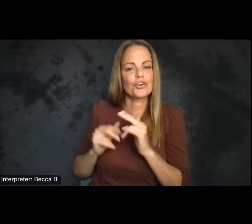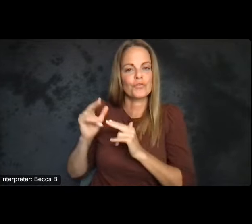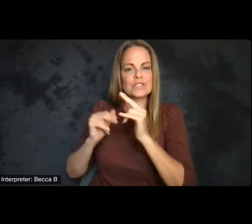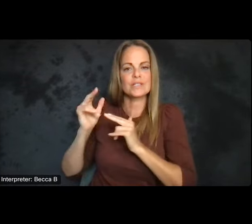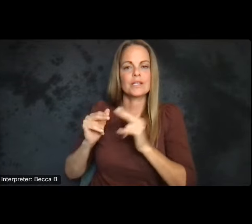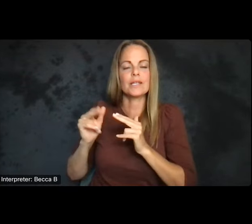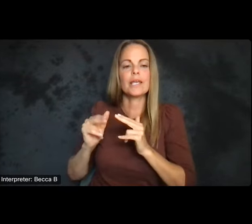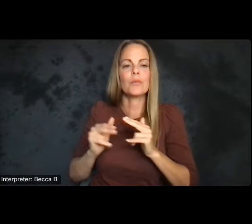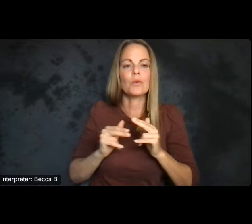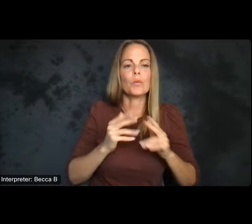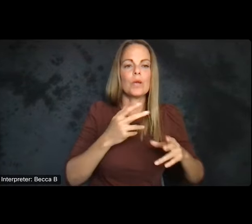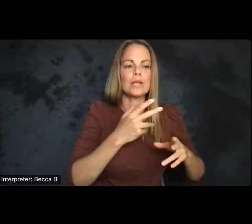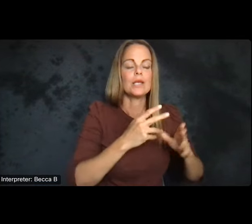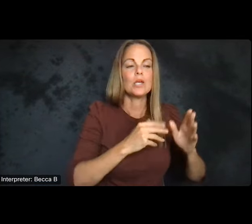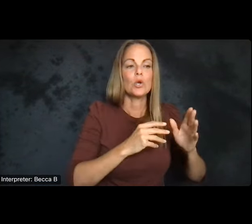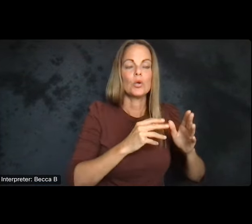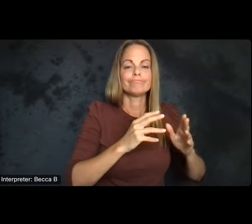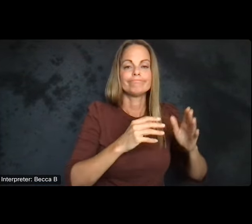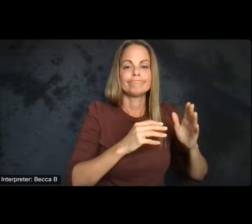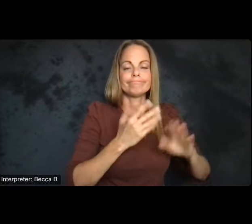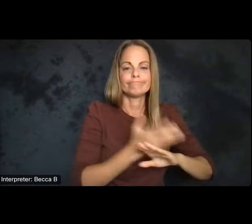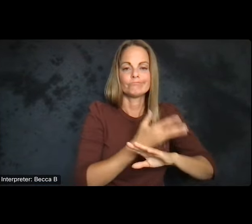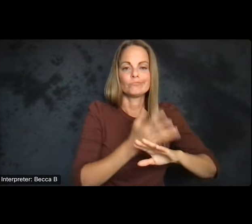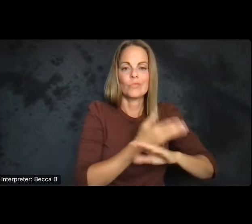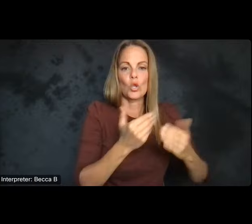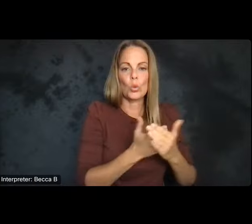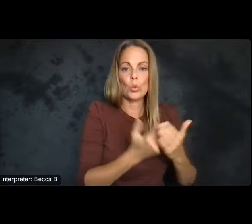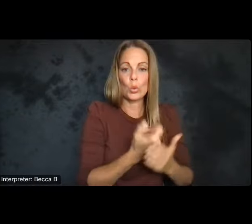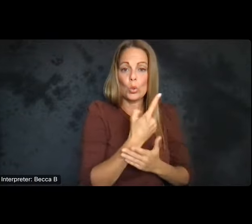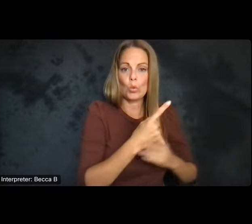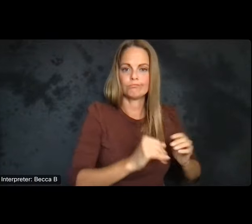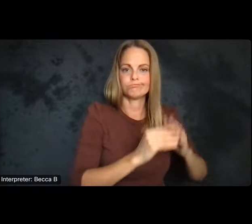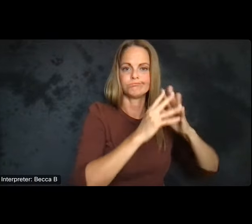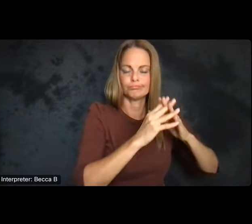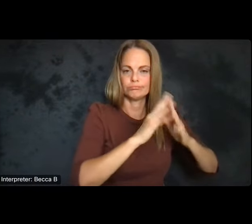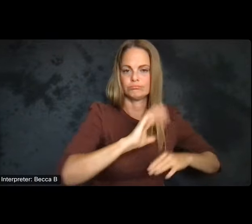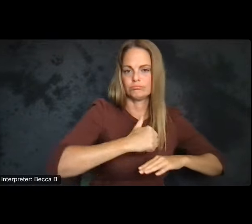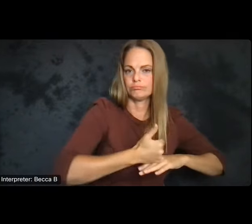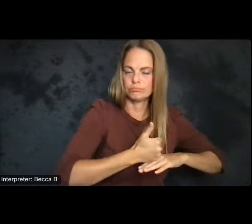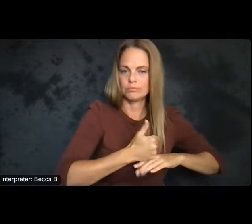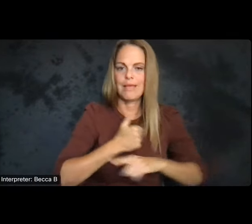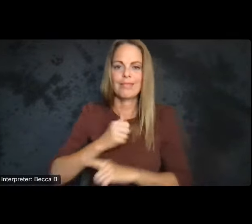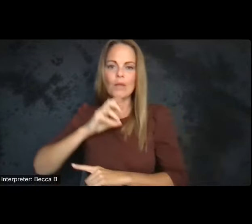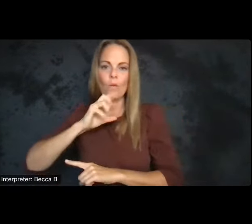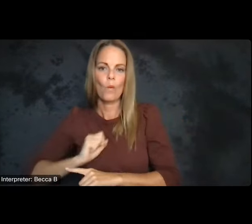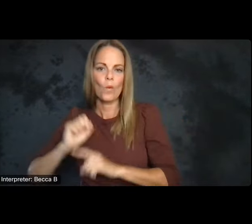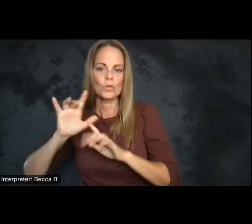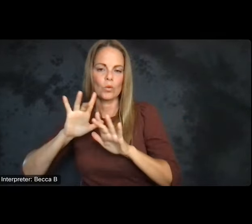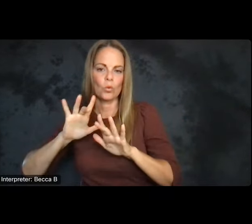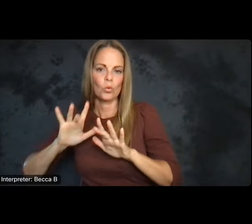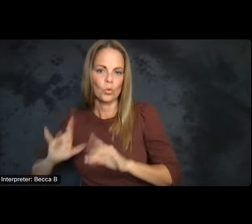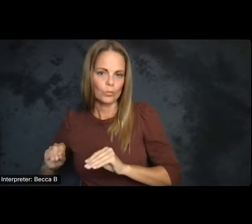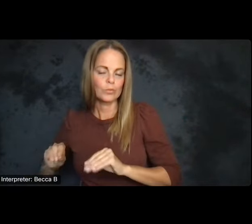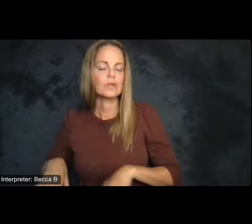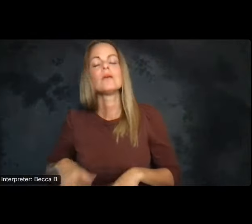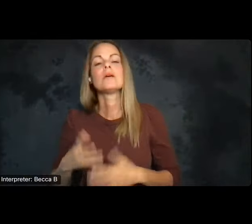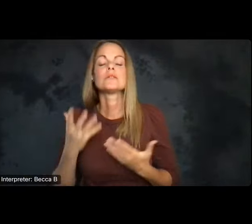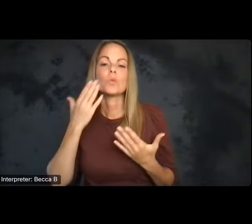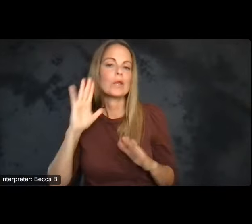transition the population upon completion. And there's no plans at this point on what we would do with the old facility at this point once we moved into the new